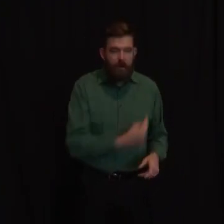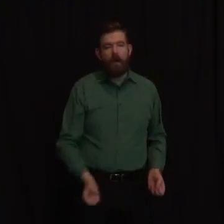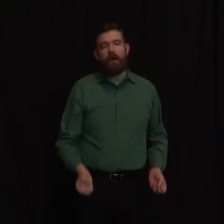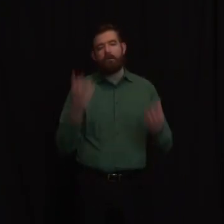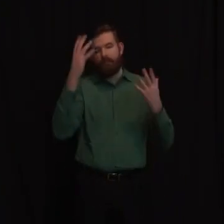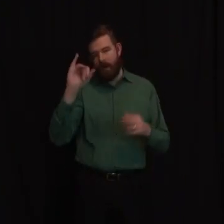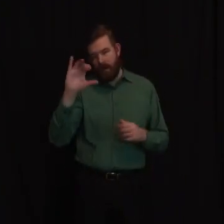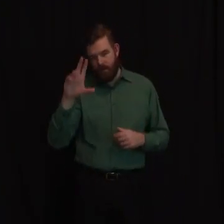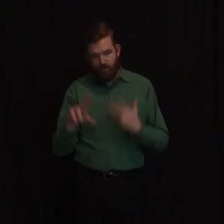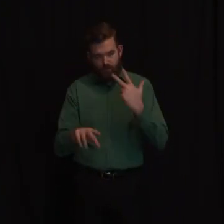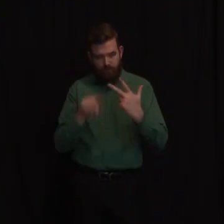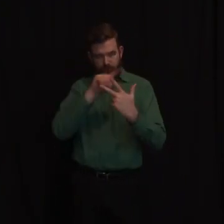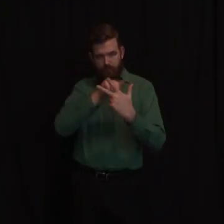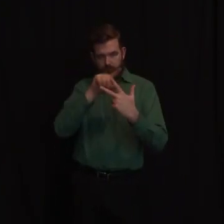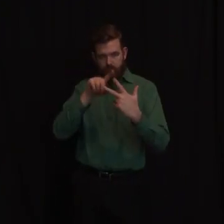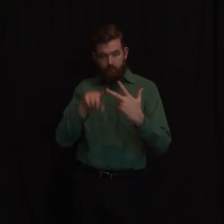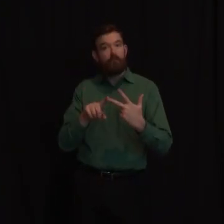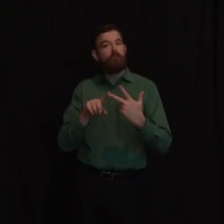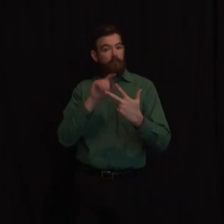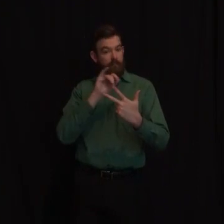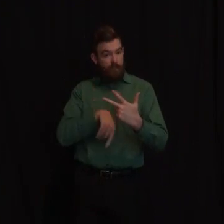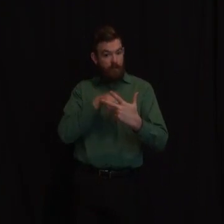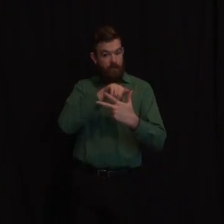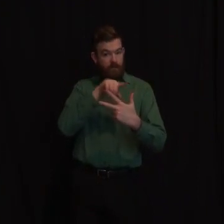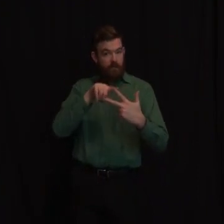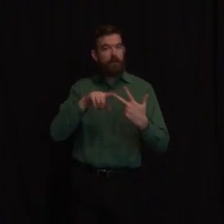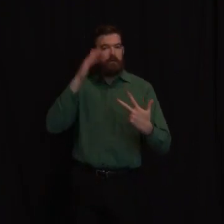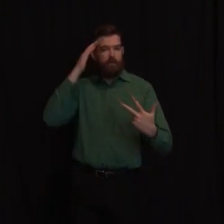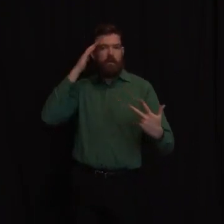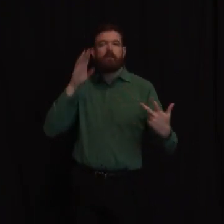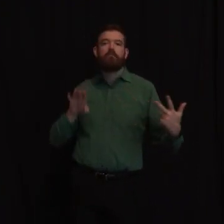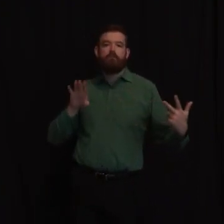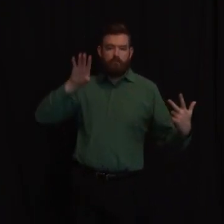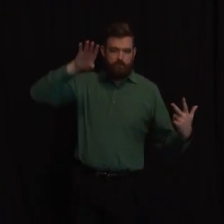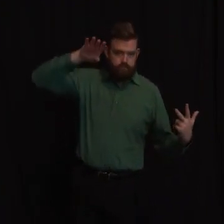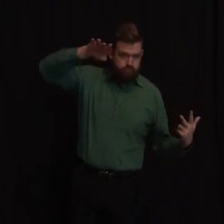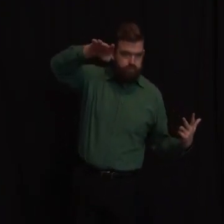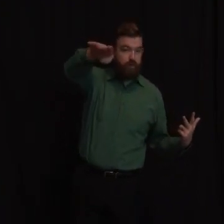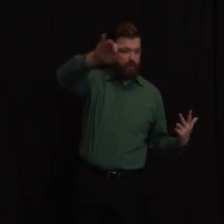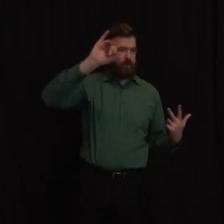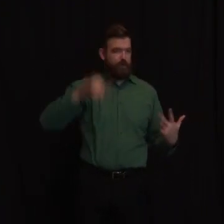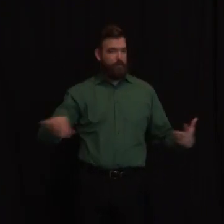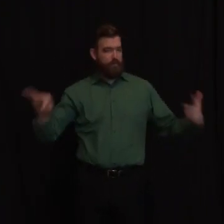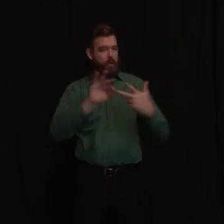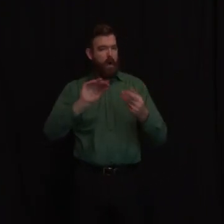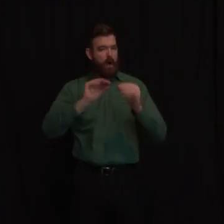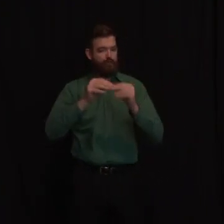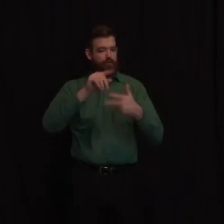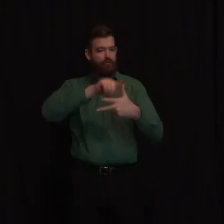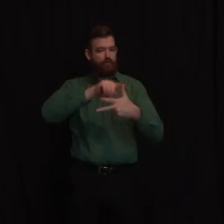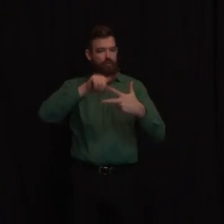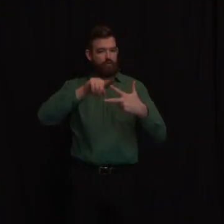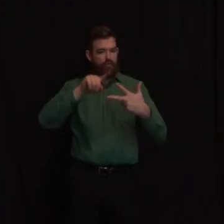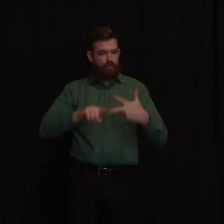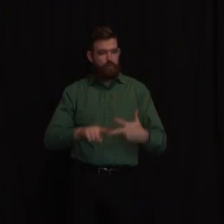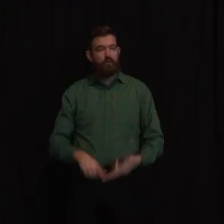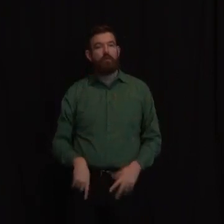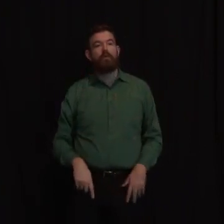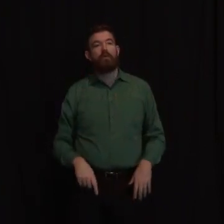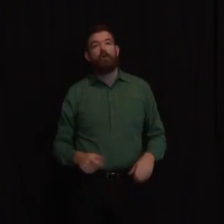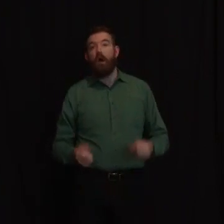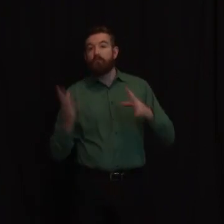are also flattening. And those are ones that we would far more hang our hats on than, admittedly,